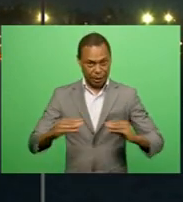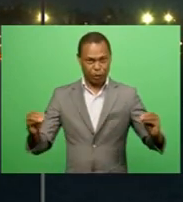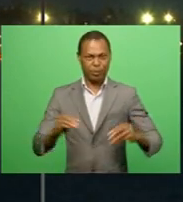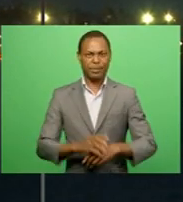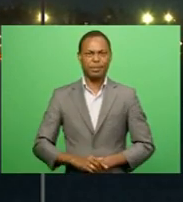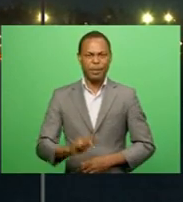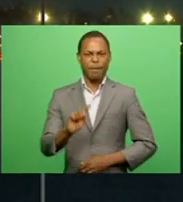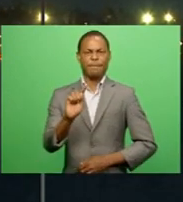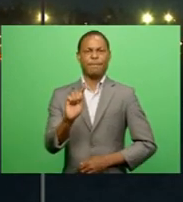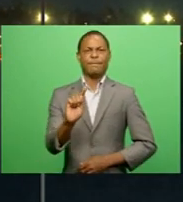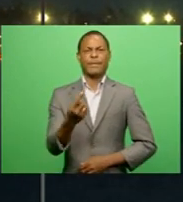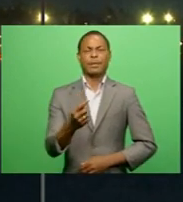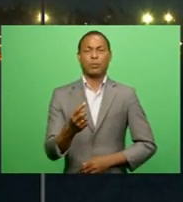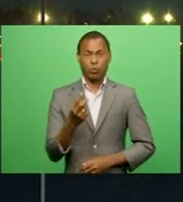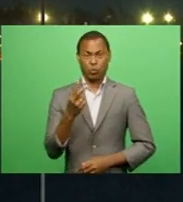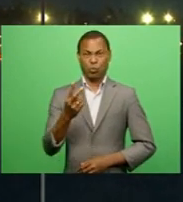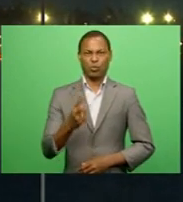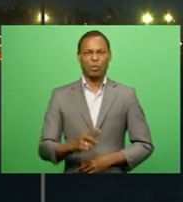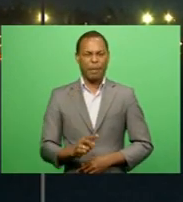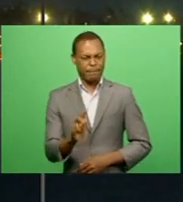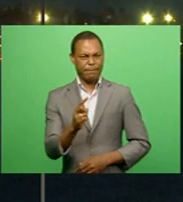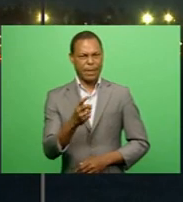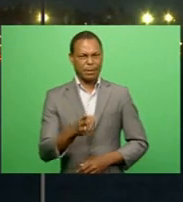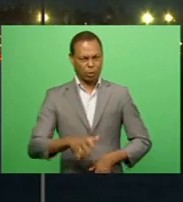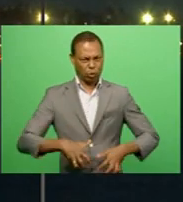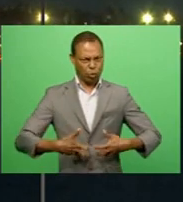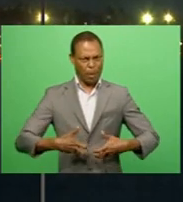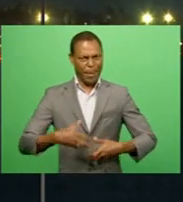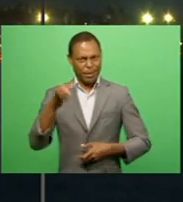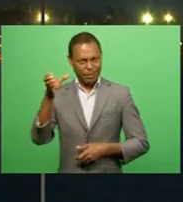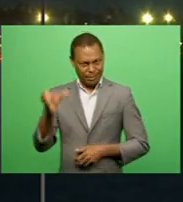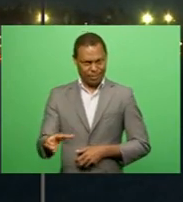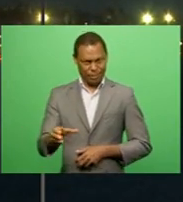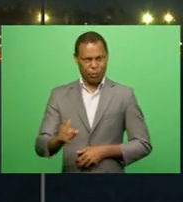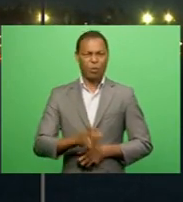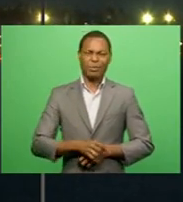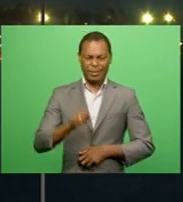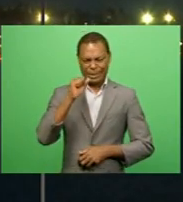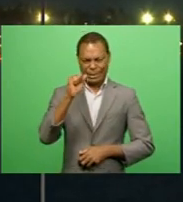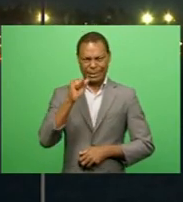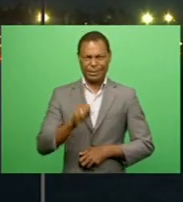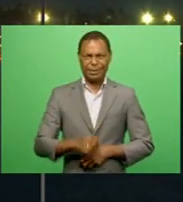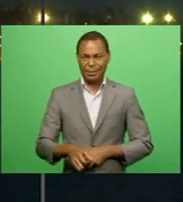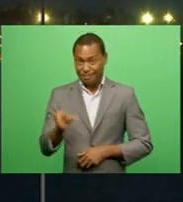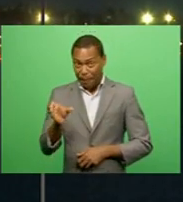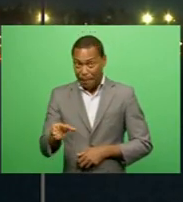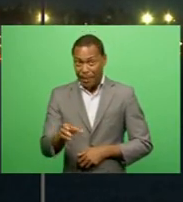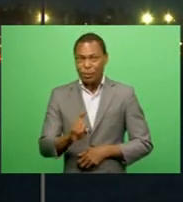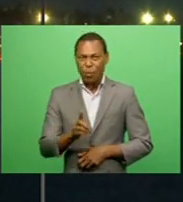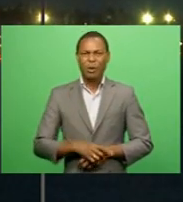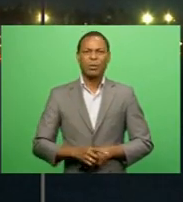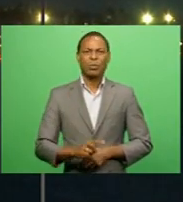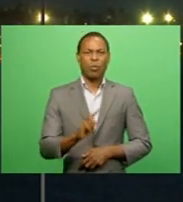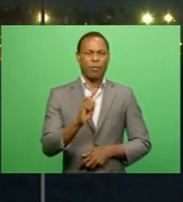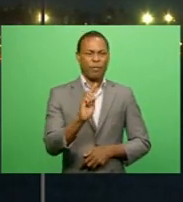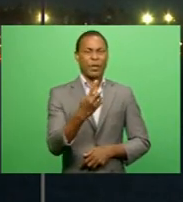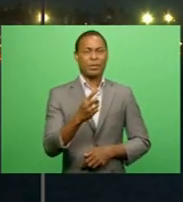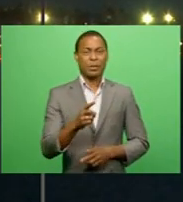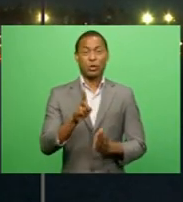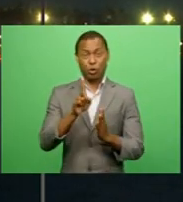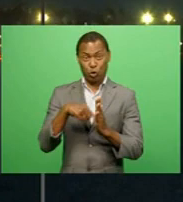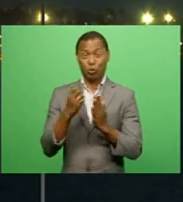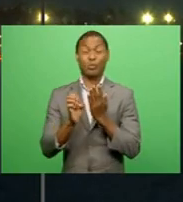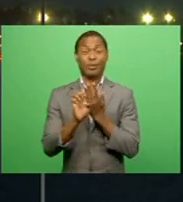relation to the first complainant, who alleges that the senior executive committed the 2 separate offences, one in June and the other